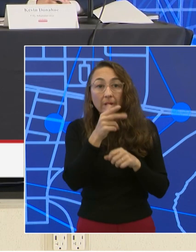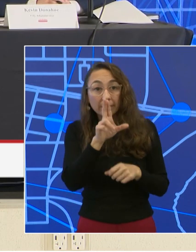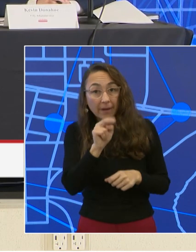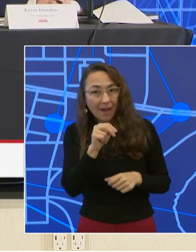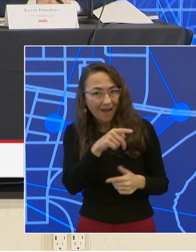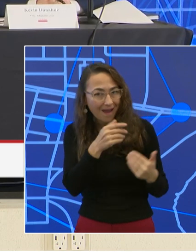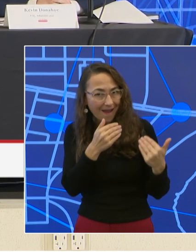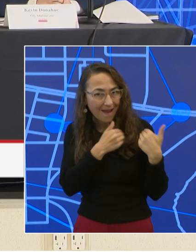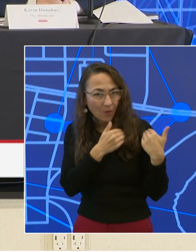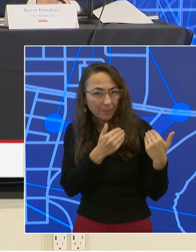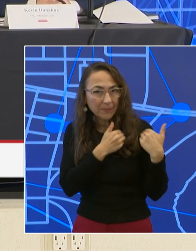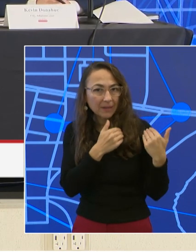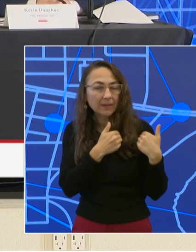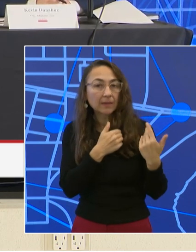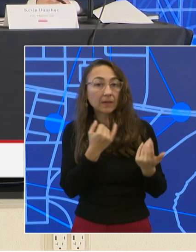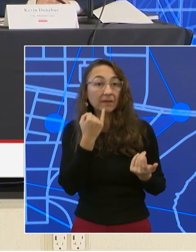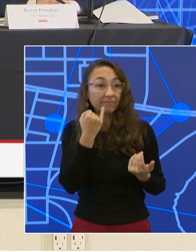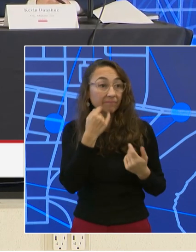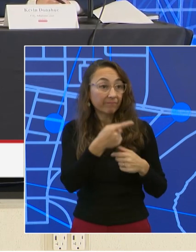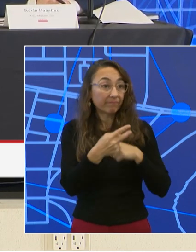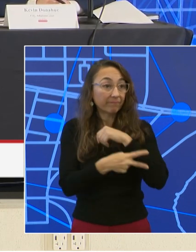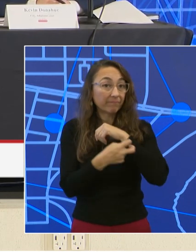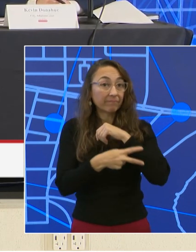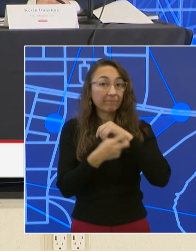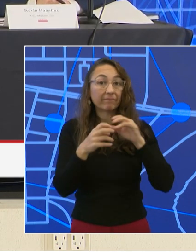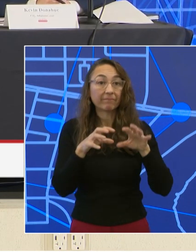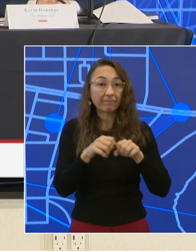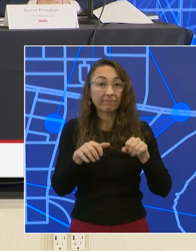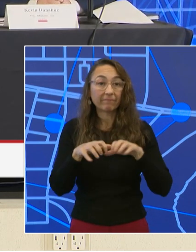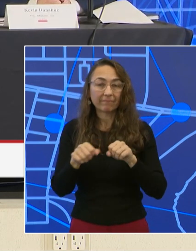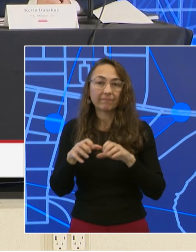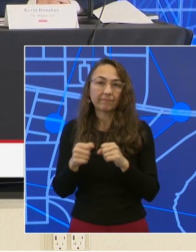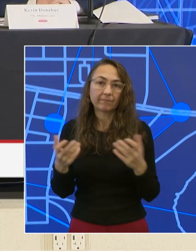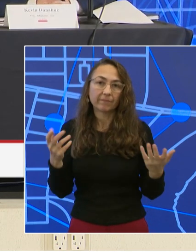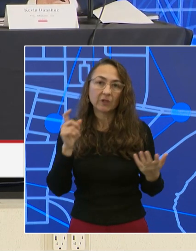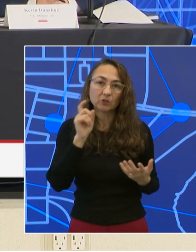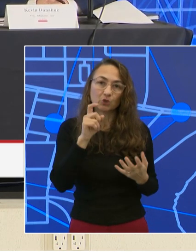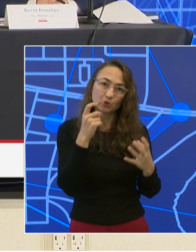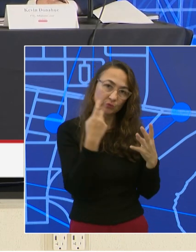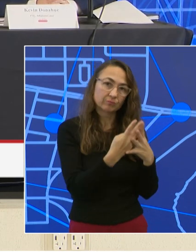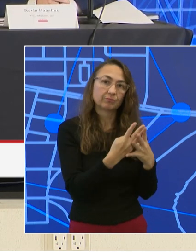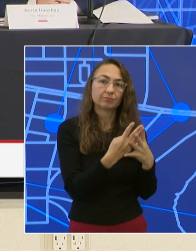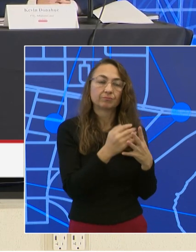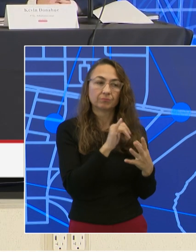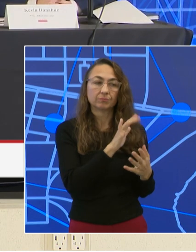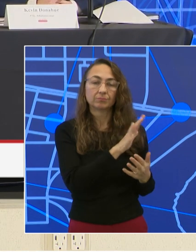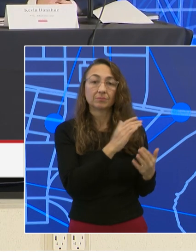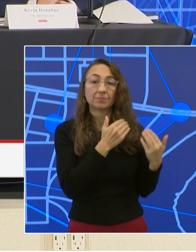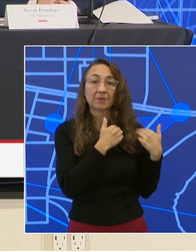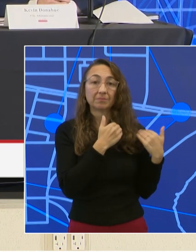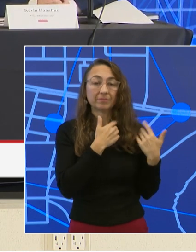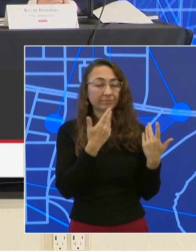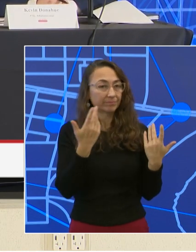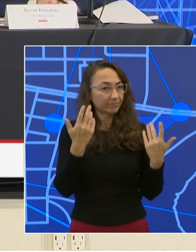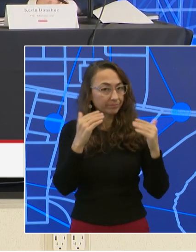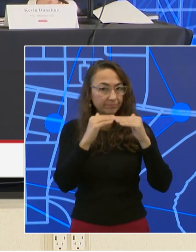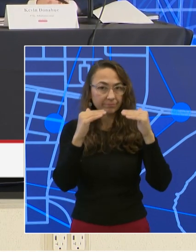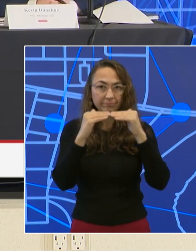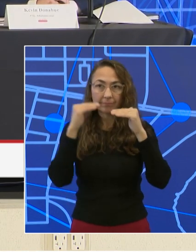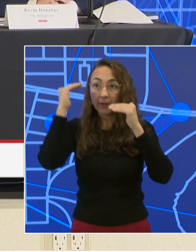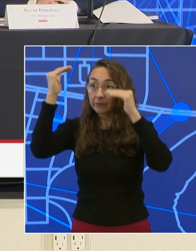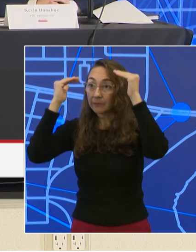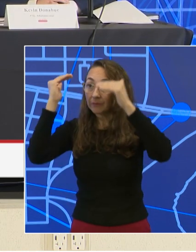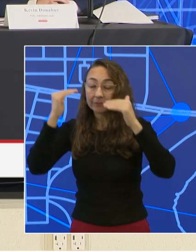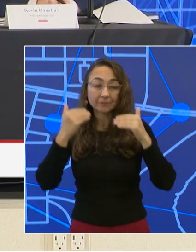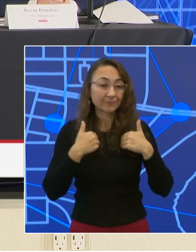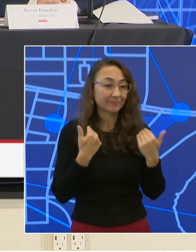committing robberies in our community, adults and juveniles. And we think all of those things, with a lot